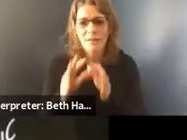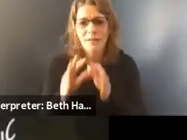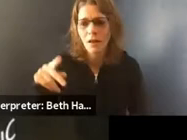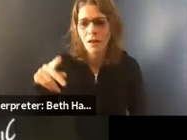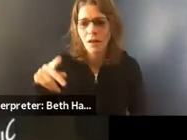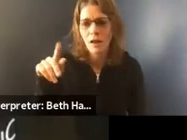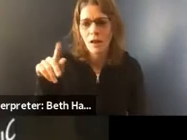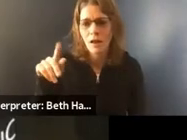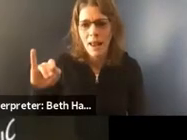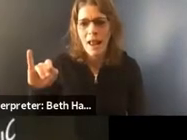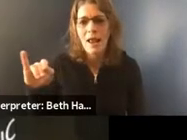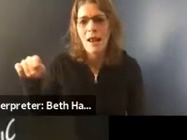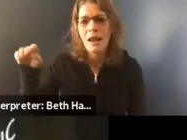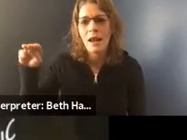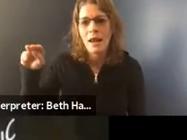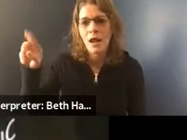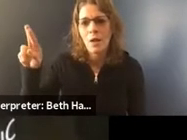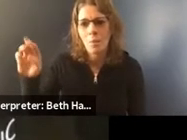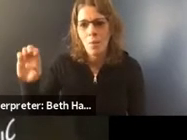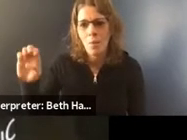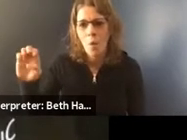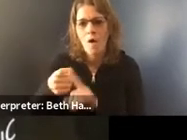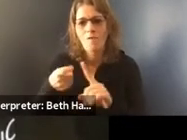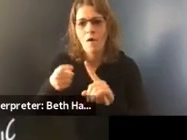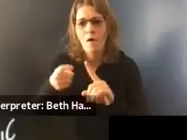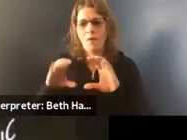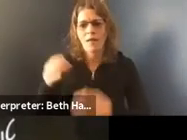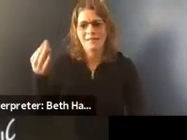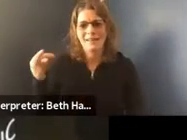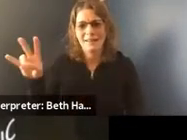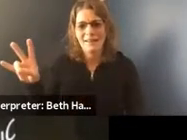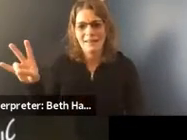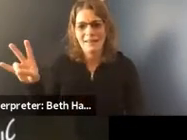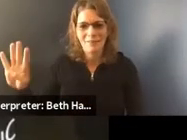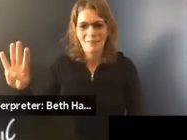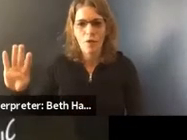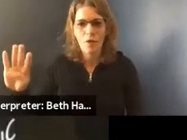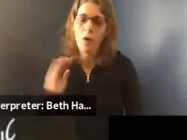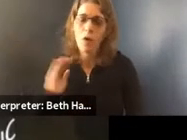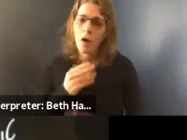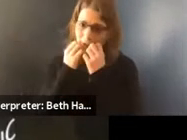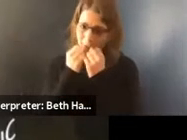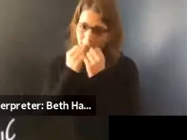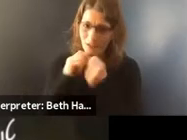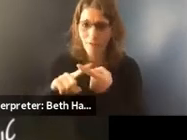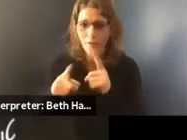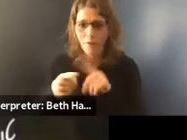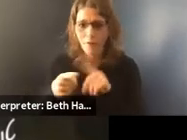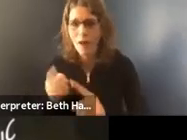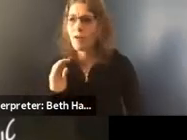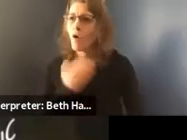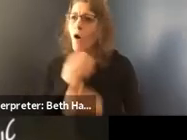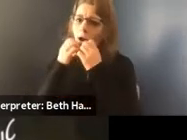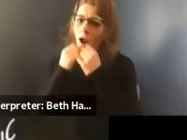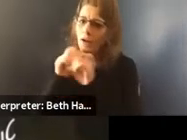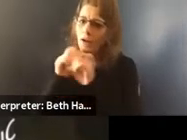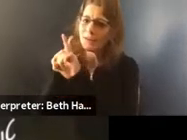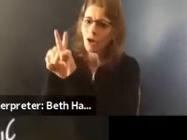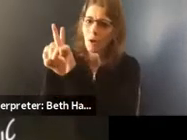class of 1974. Our dear friend, our dear mentor, our dear